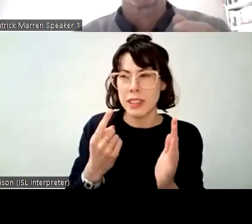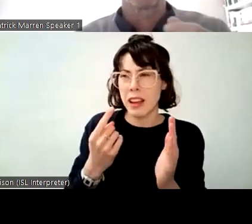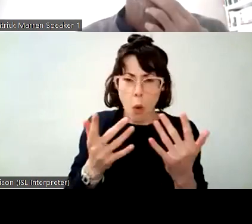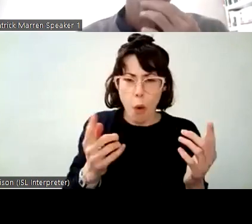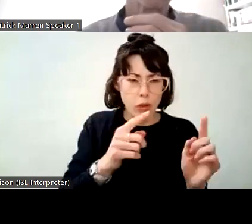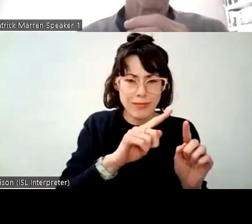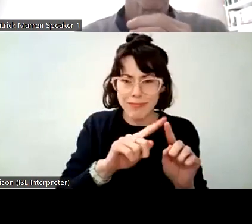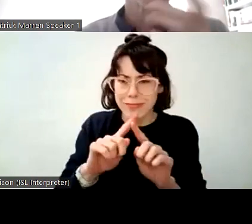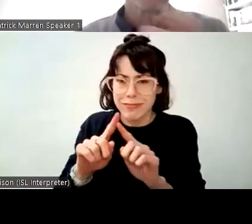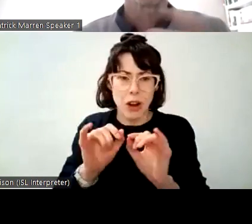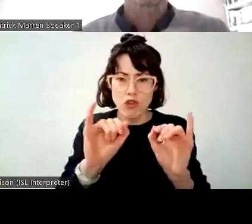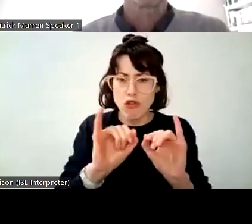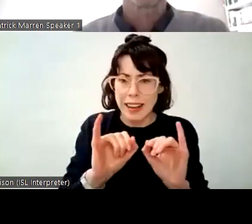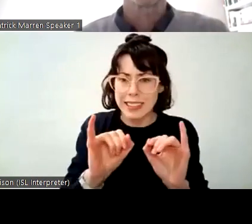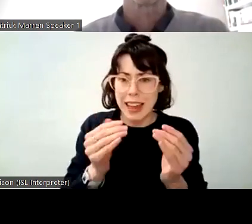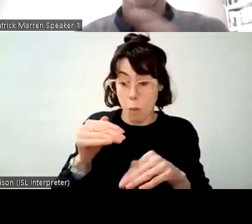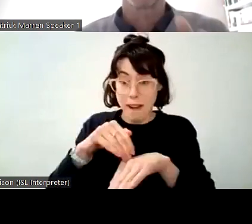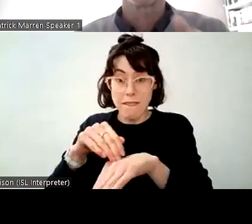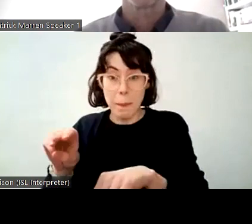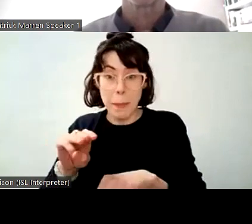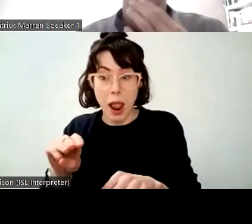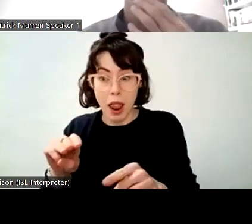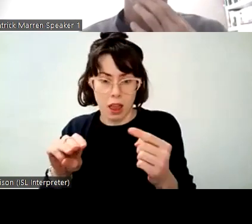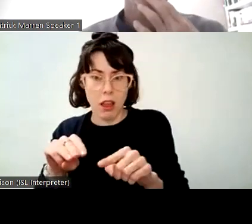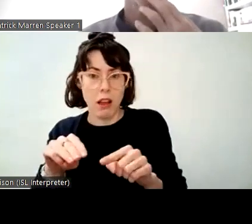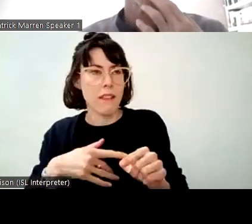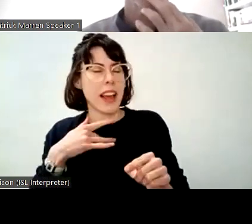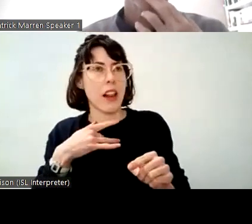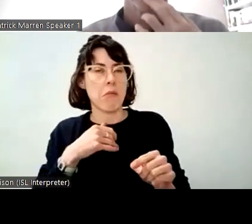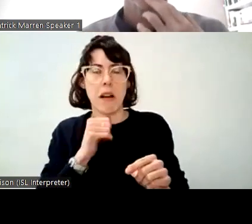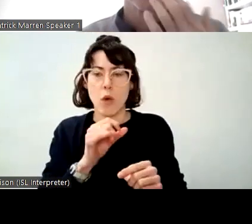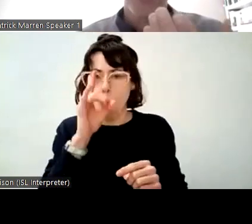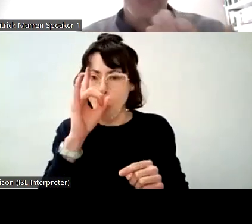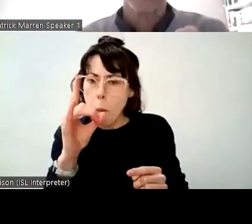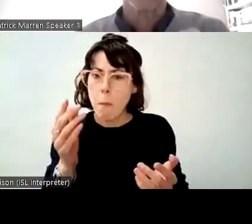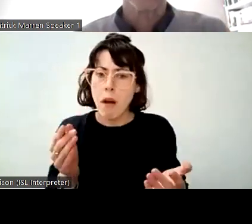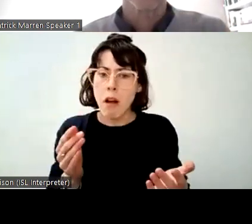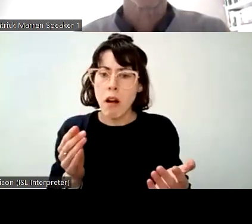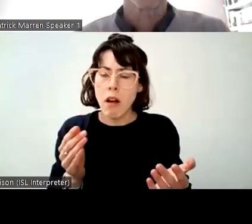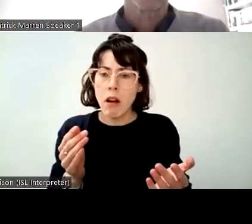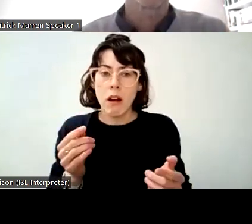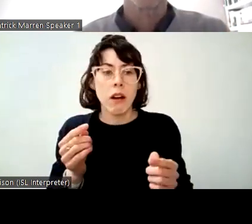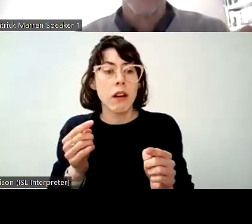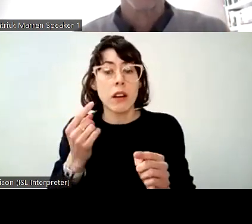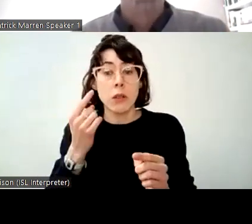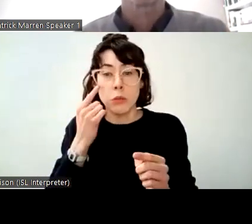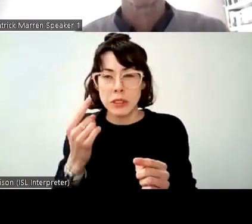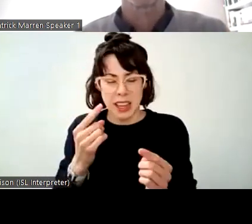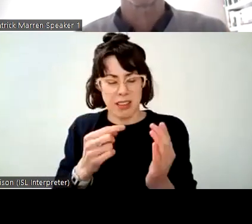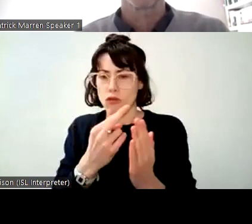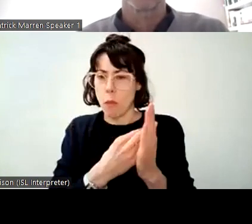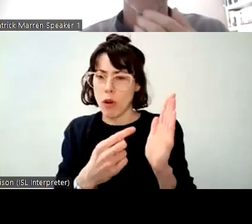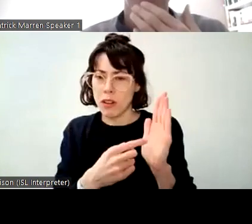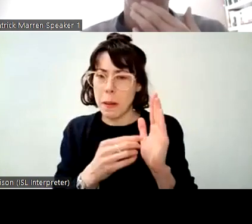loss of hope. And the World Values Survey, which is quoted in that report, is very depressing in that it talks about how over half of